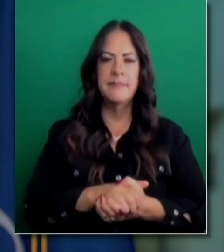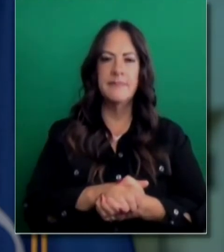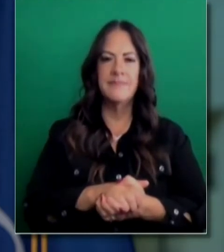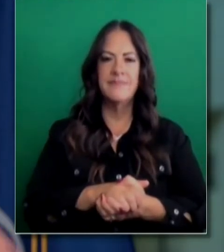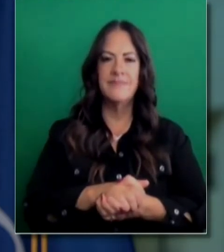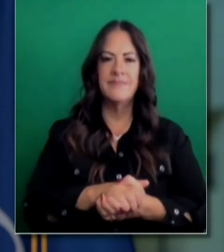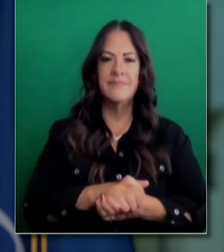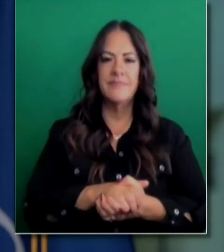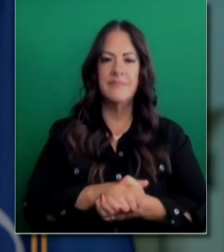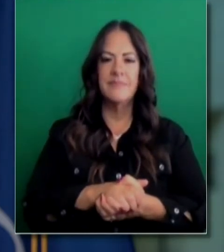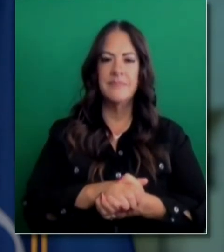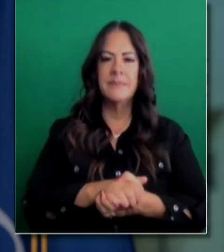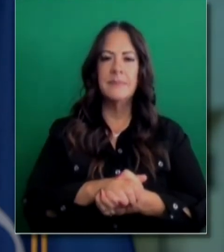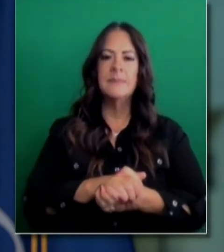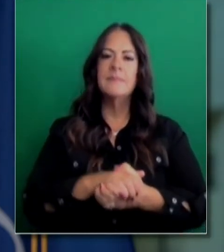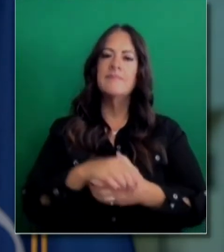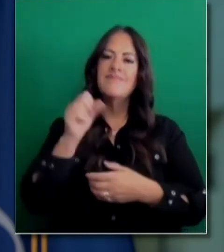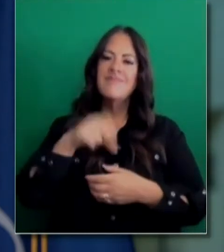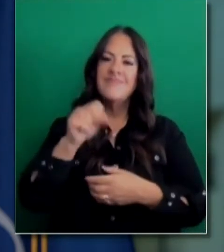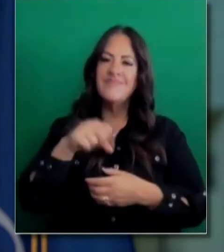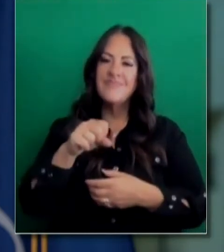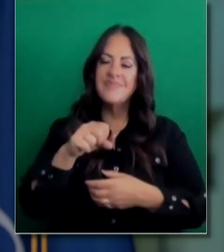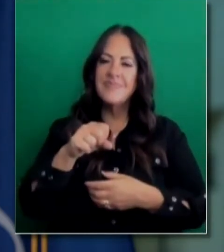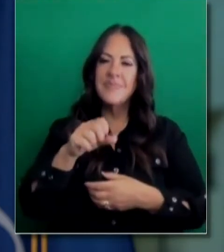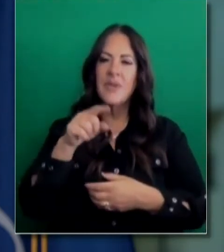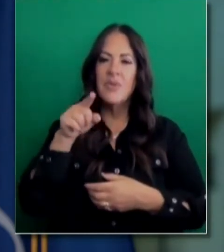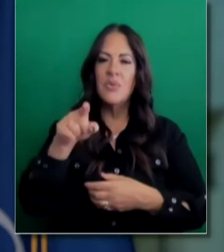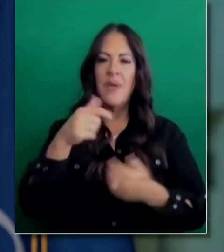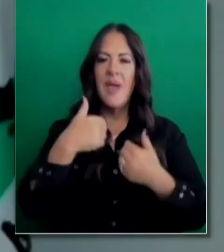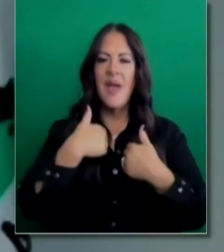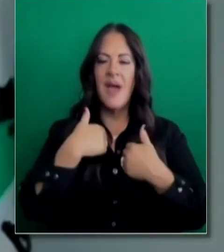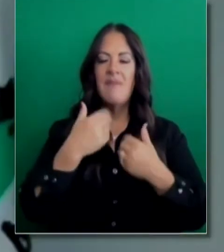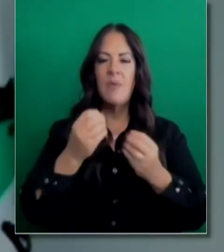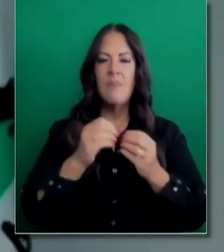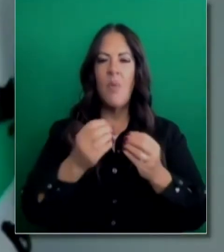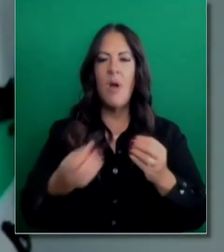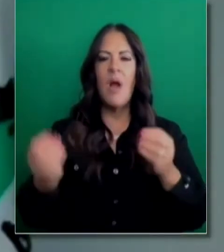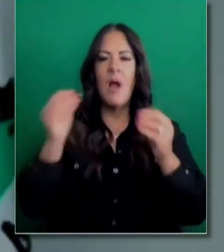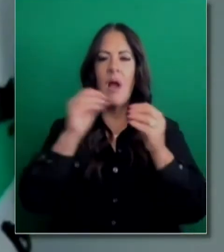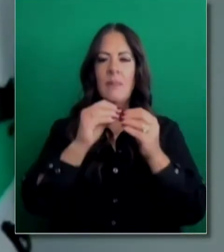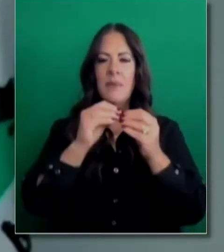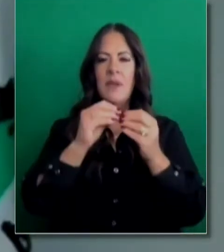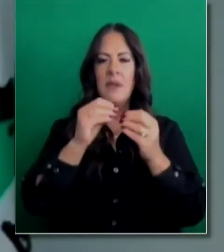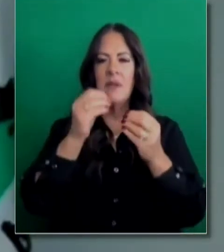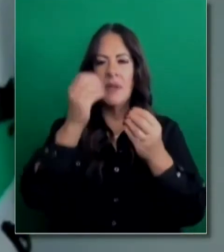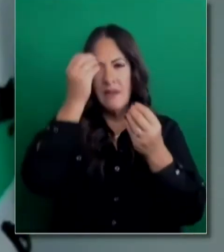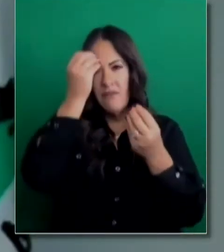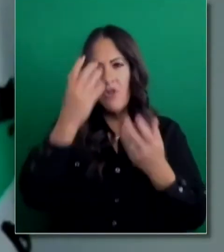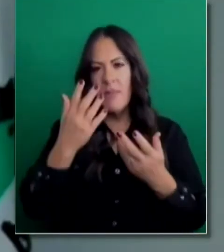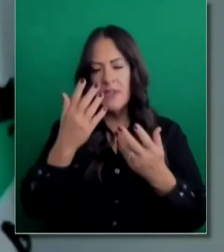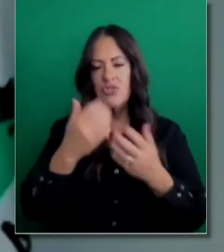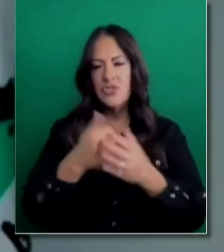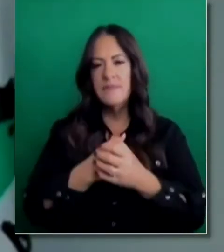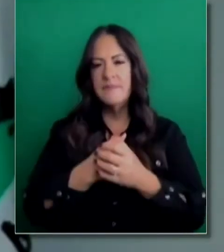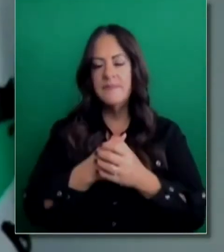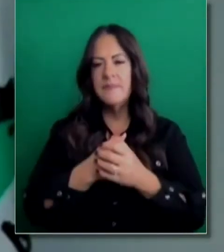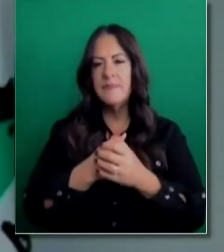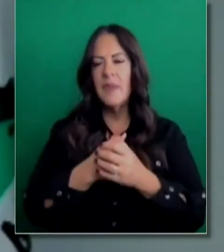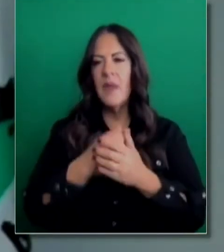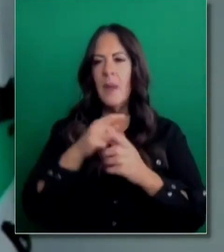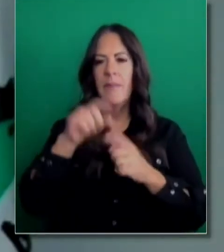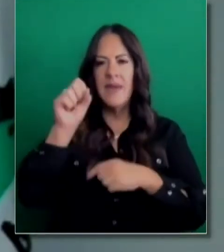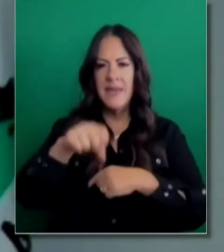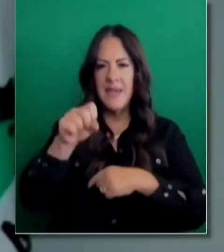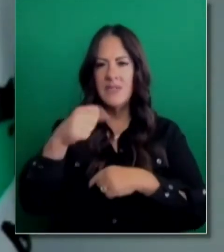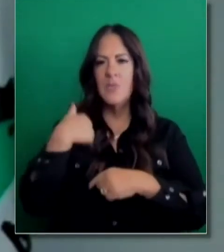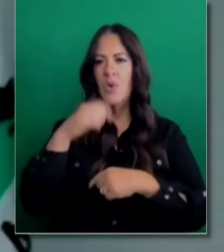Yolanda, you may have certainly more updated information, but throughout this whole pandemic, we've looked to the potential use